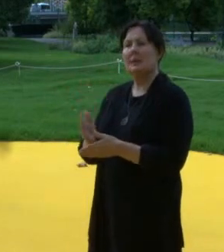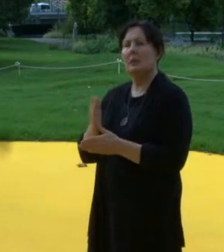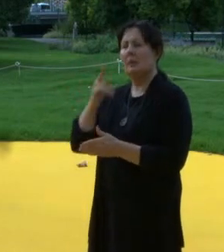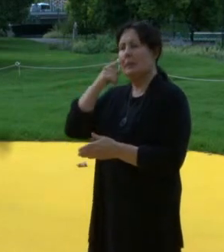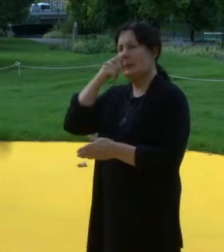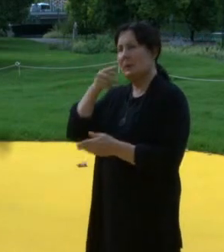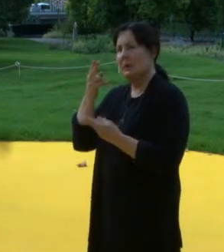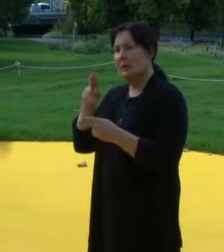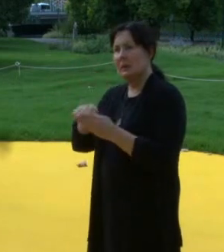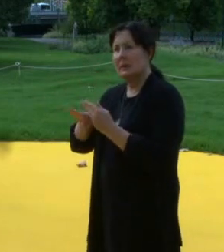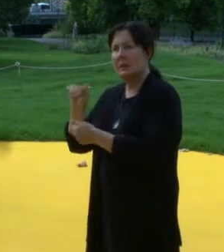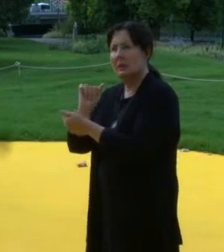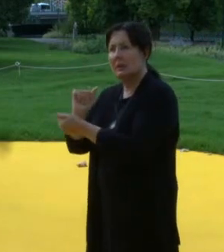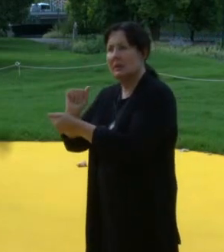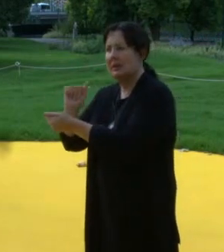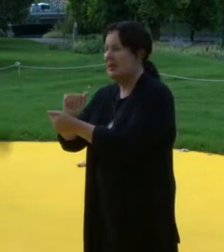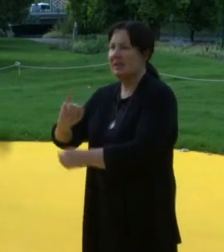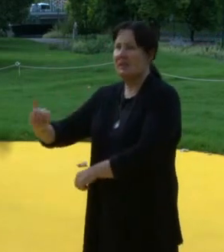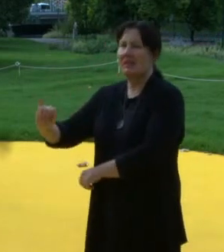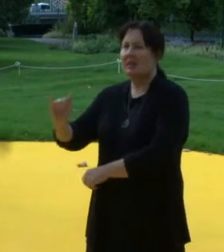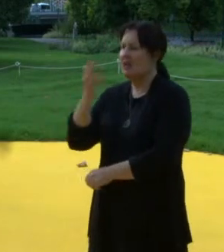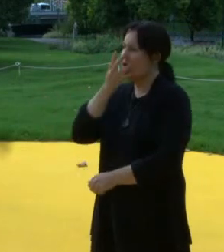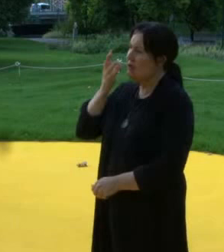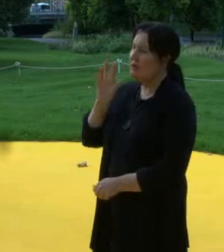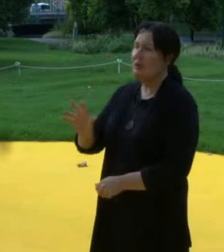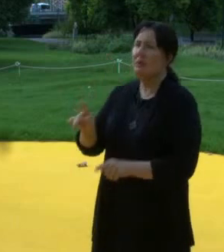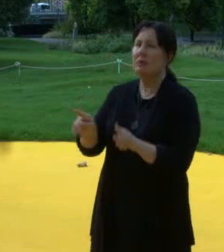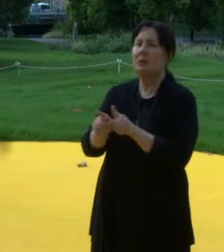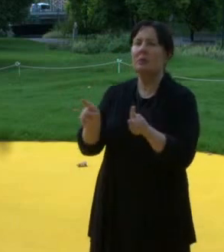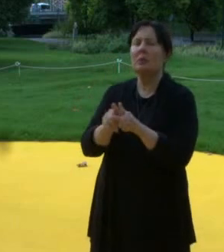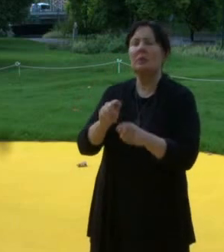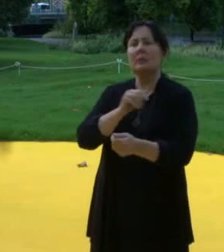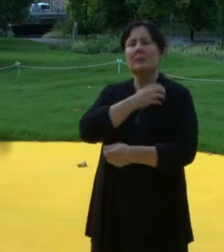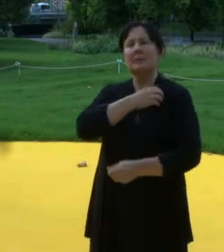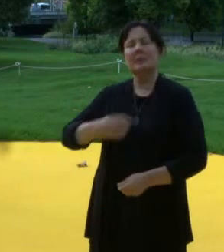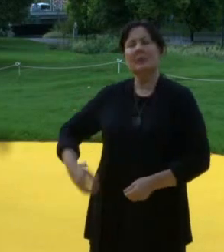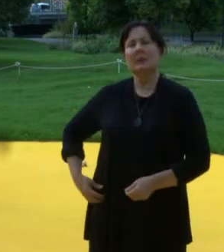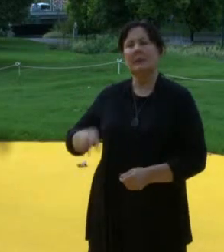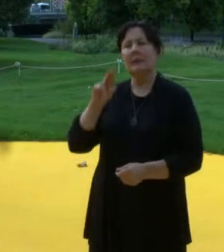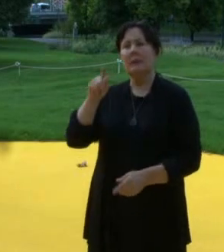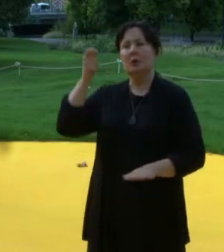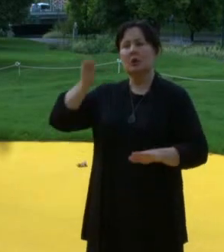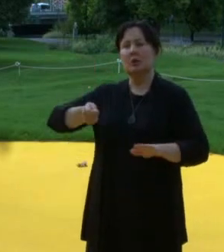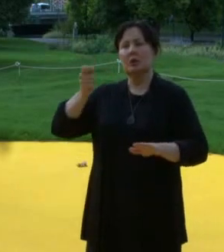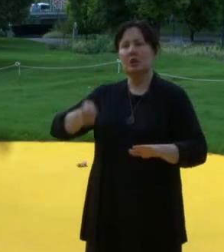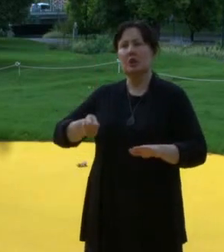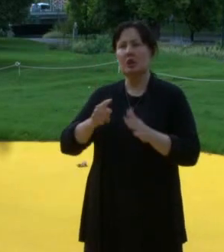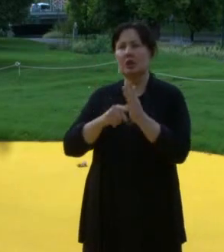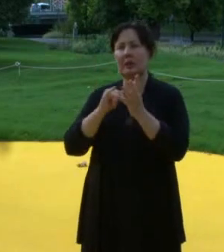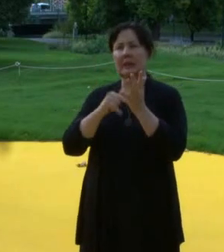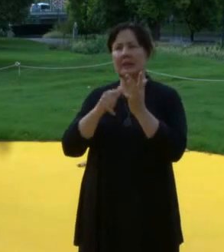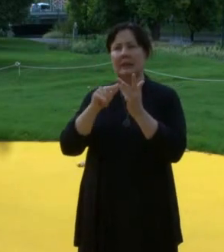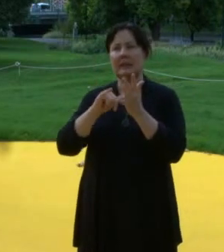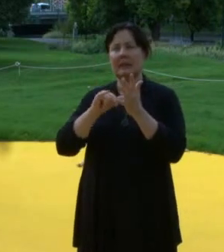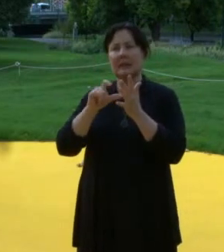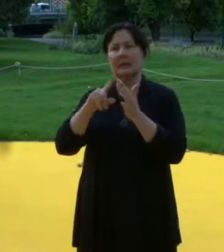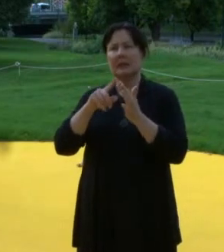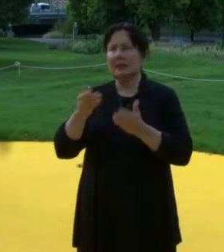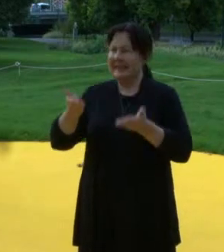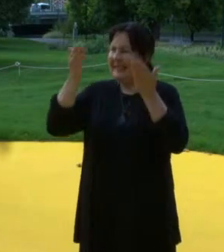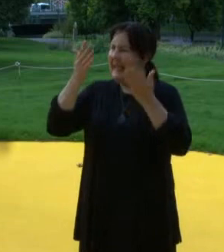Also, I want to give a message to the Minister for Justice. Raise the age of criminal responsibility,